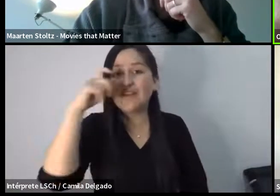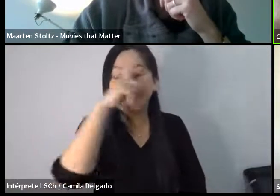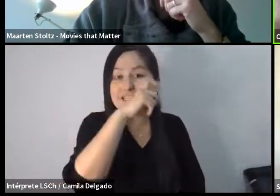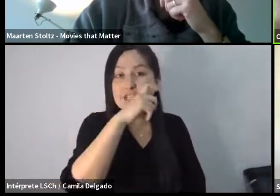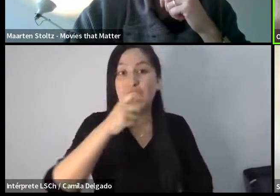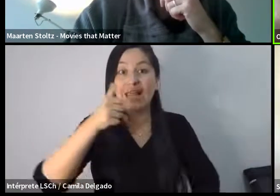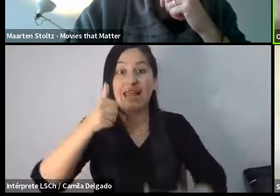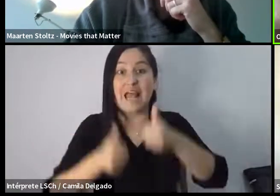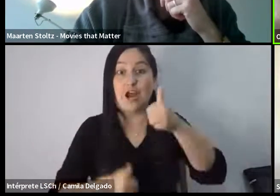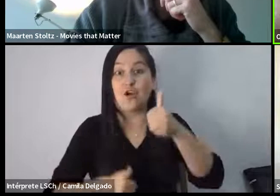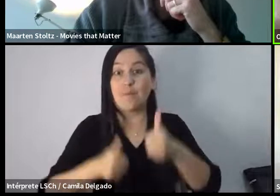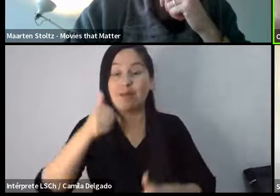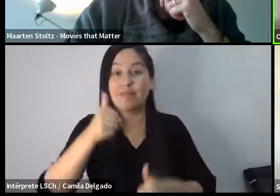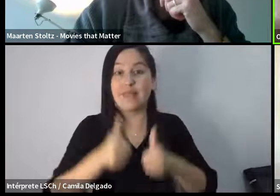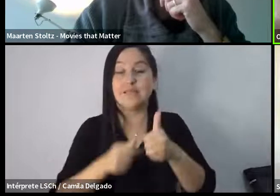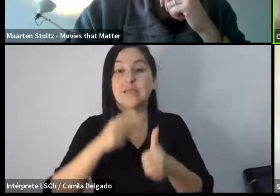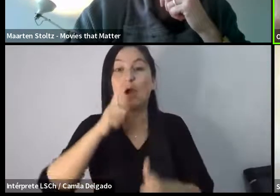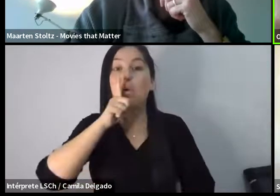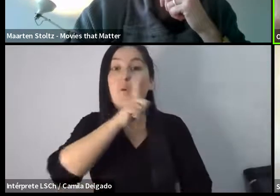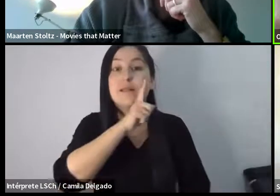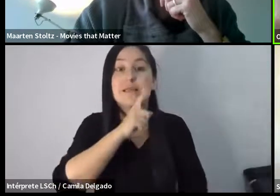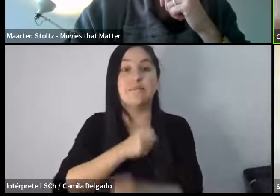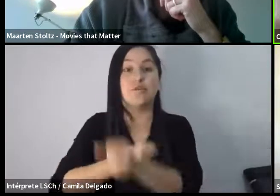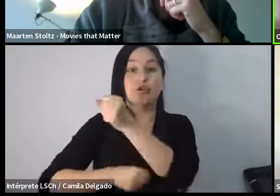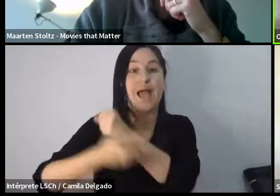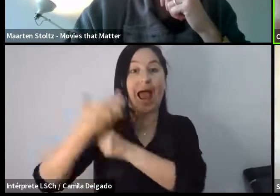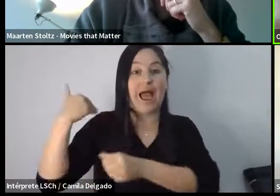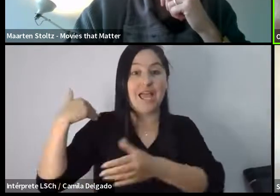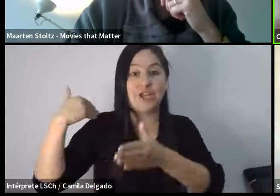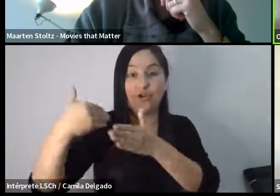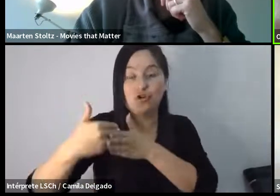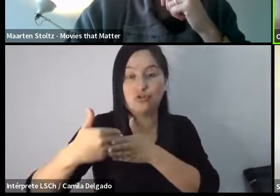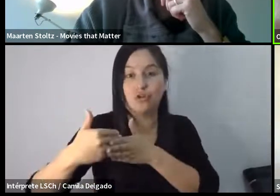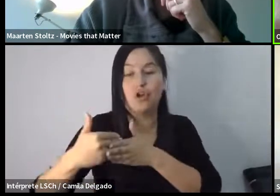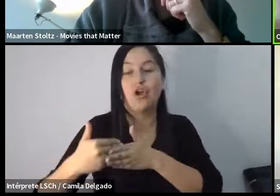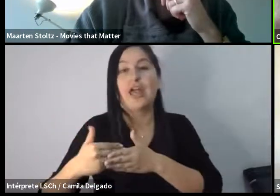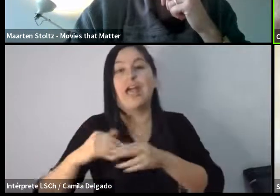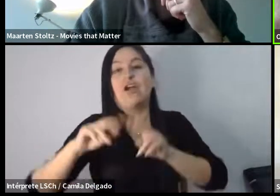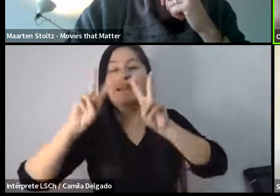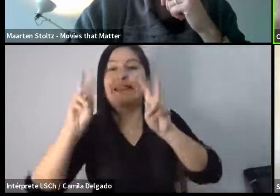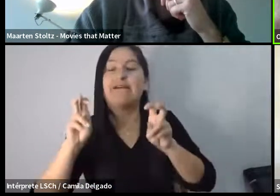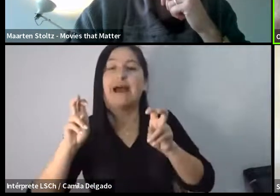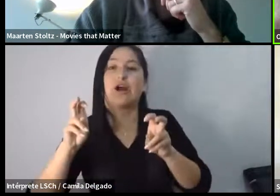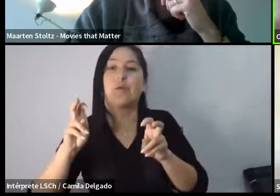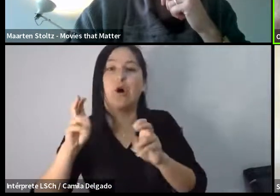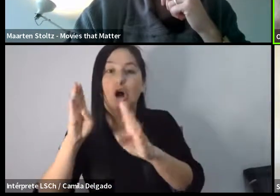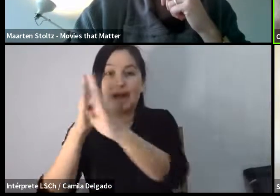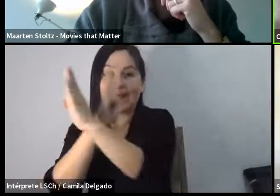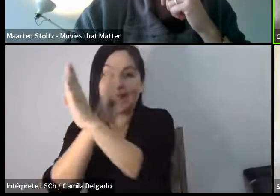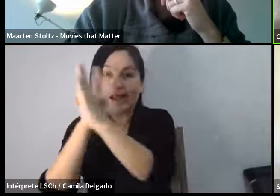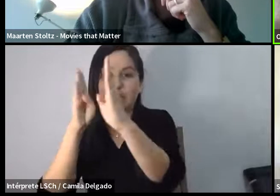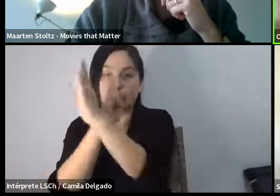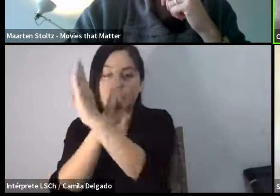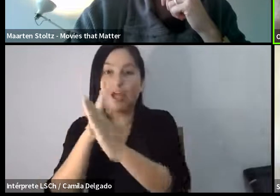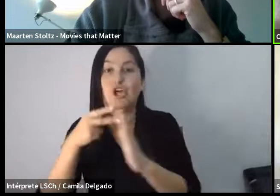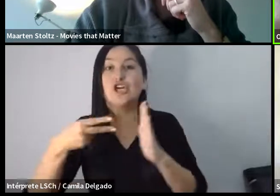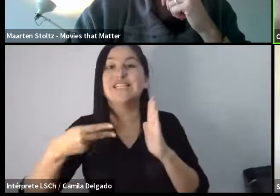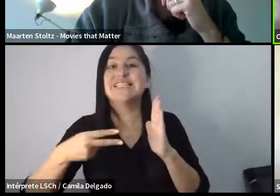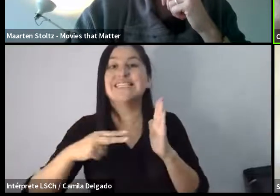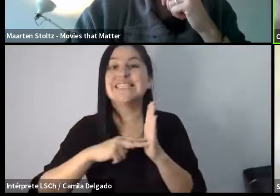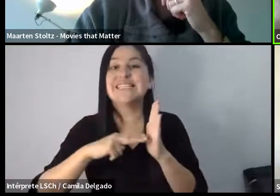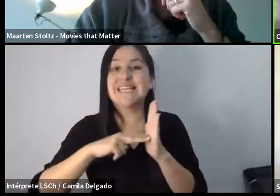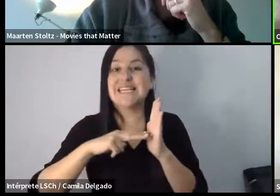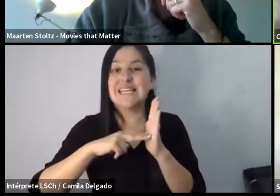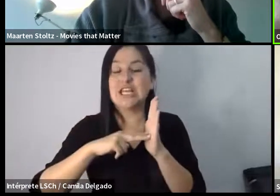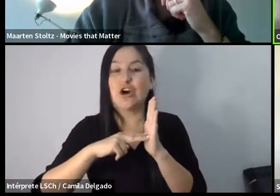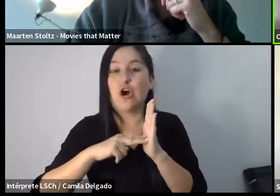was about a Syrian refugee in Ukraine. It was all made in black and white, and it was really a filmic experience in the big screen.